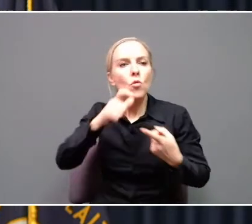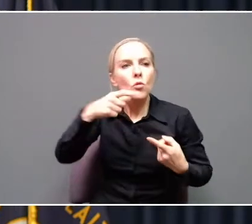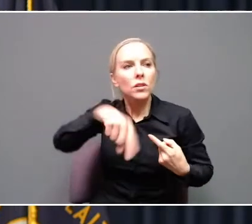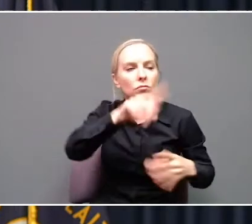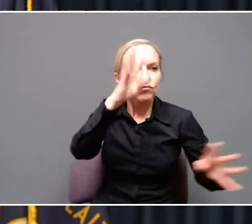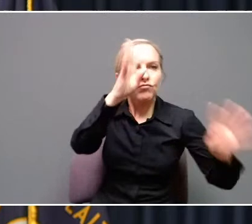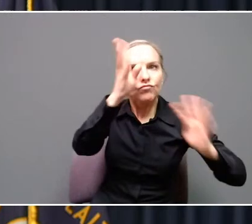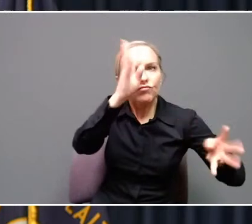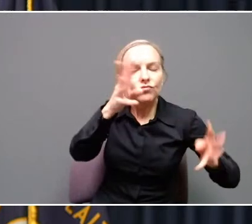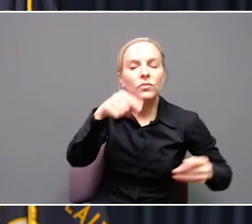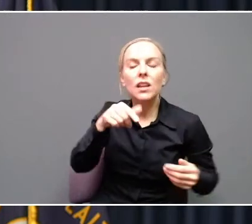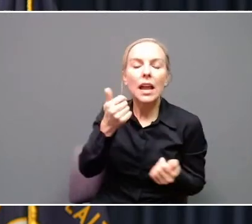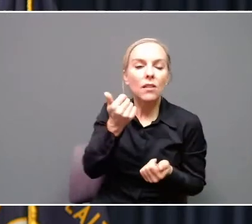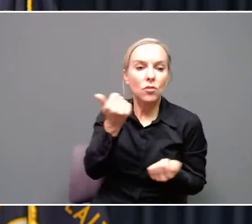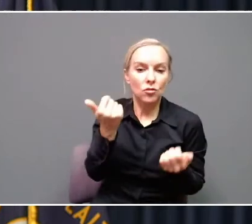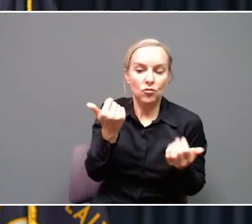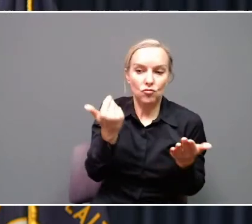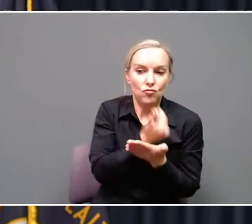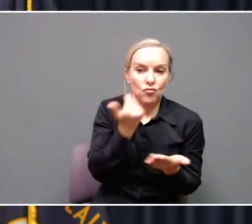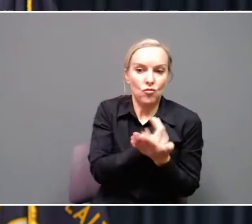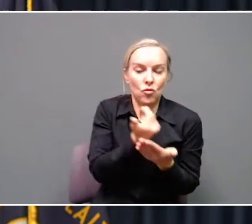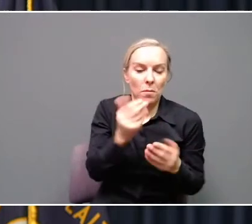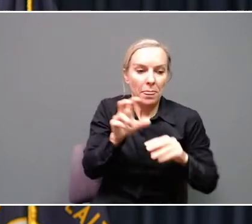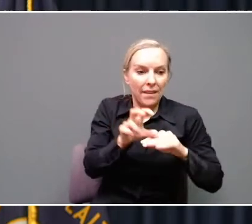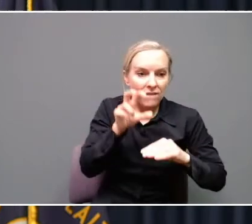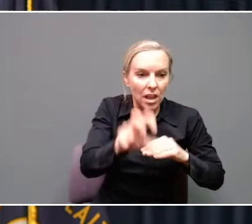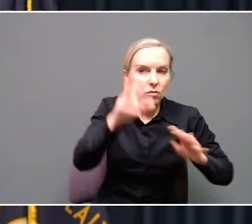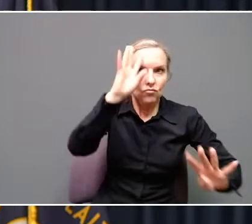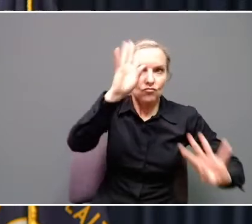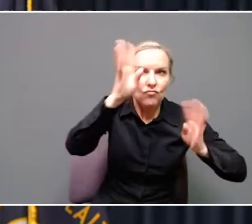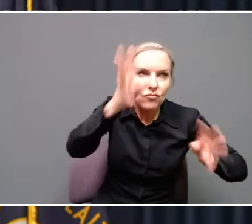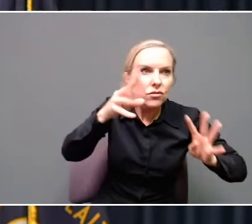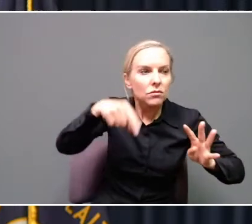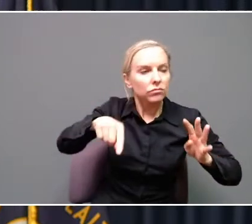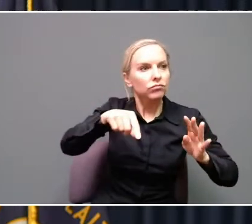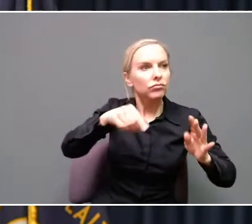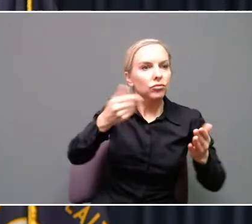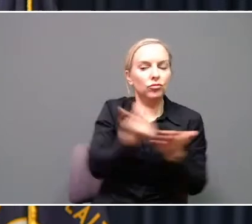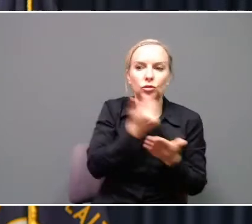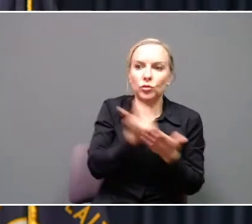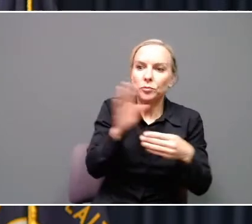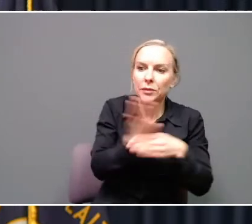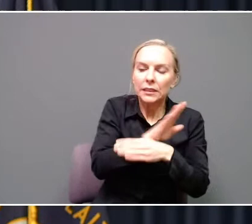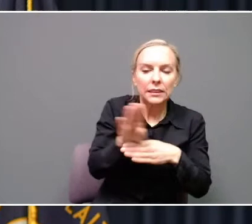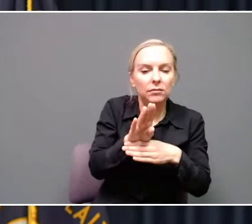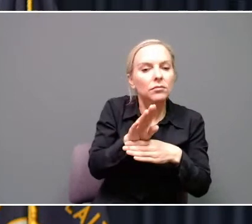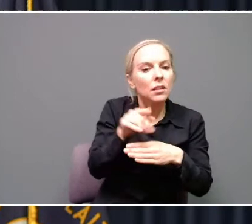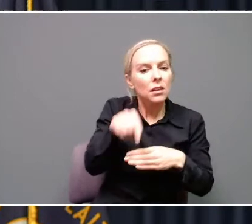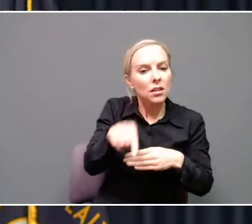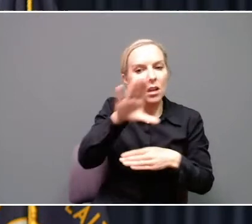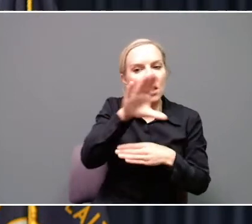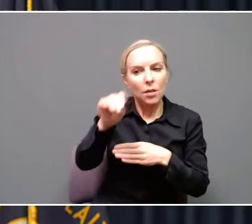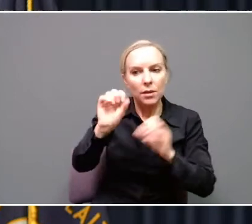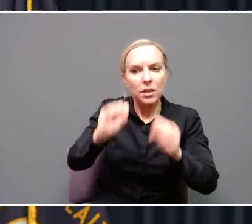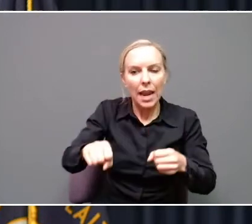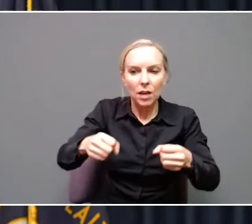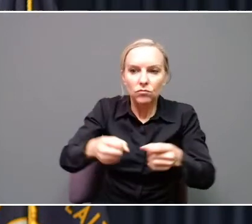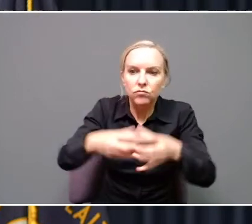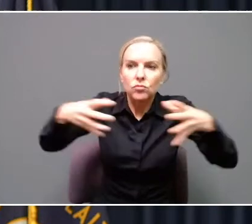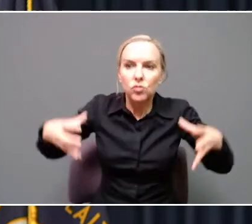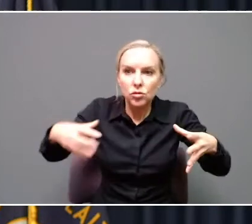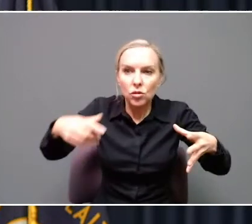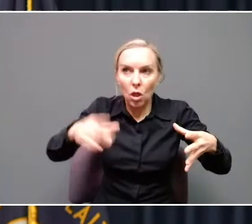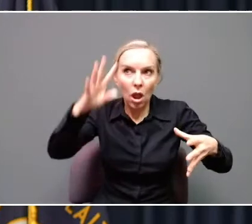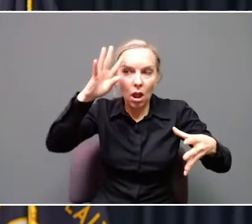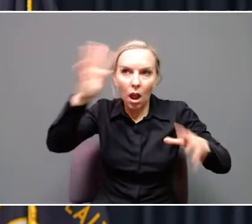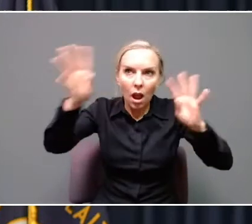R&D investment that is made means more innovation is happening here. And listen, companies grow where they innovate. So this is pretty exciting.